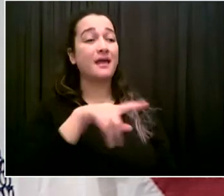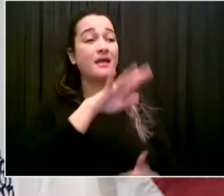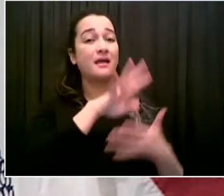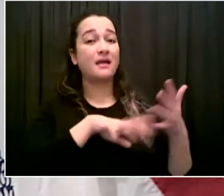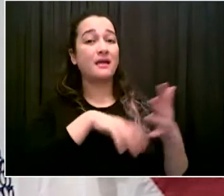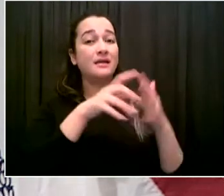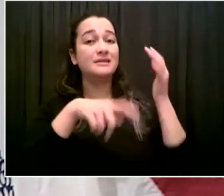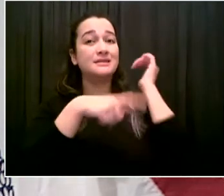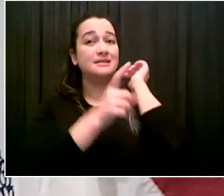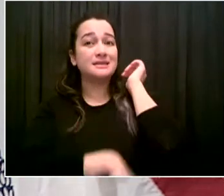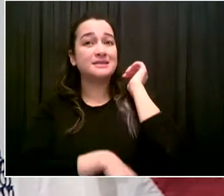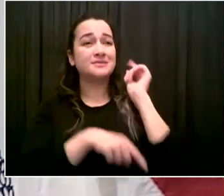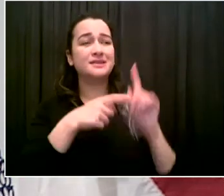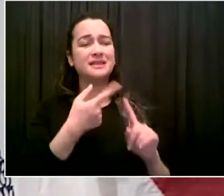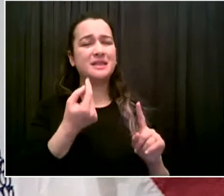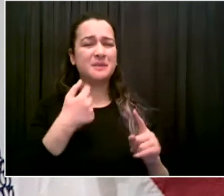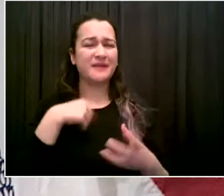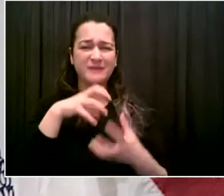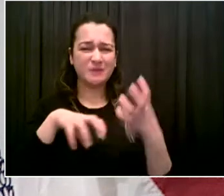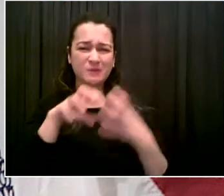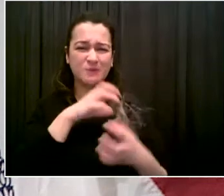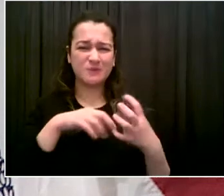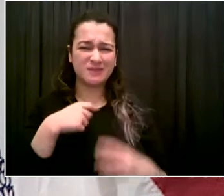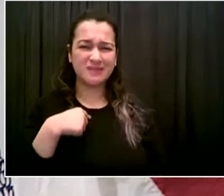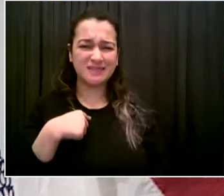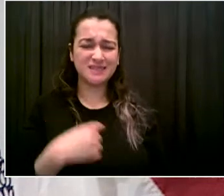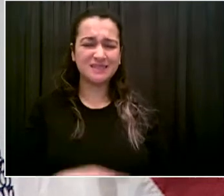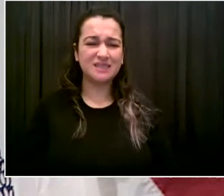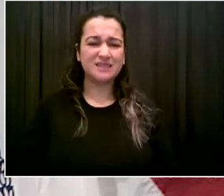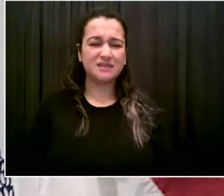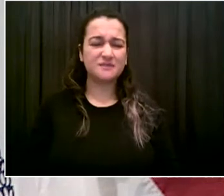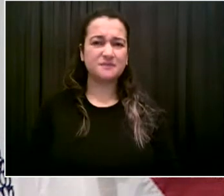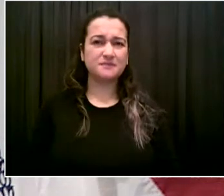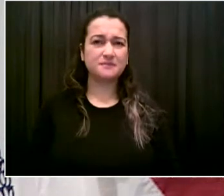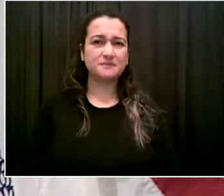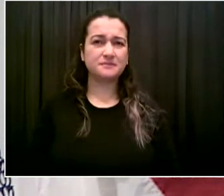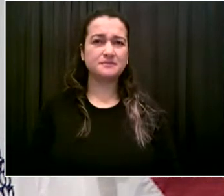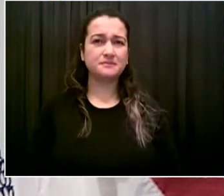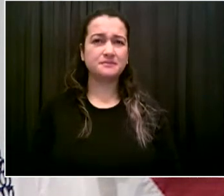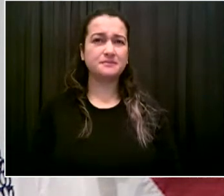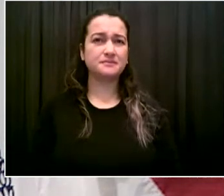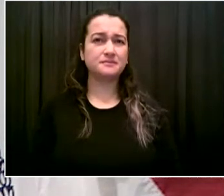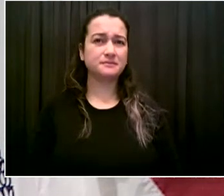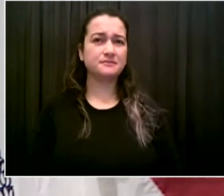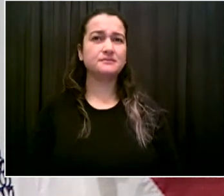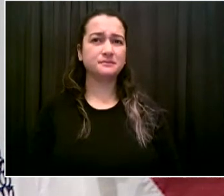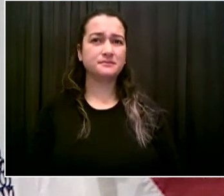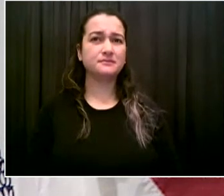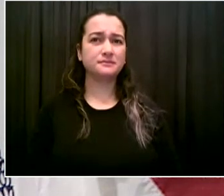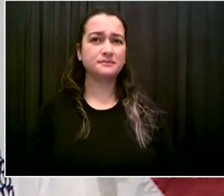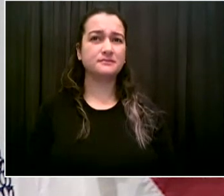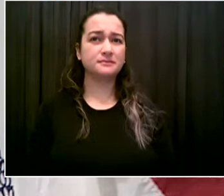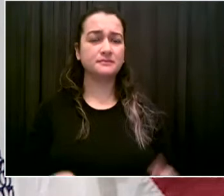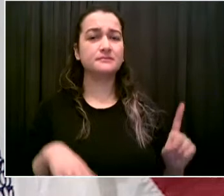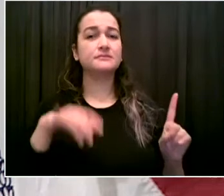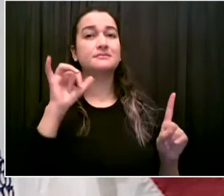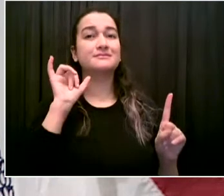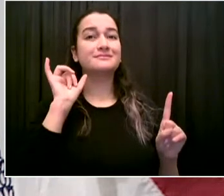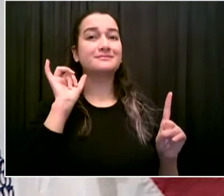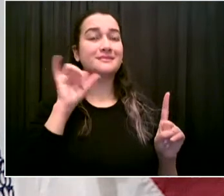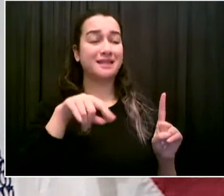came up during the Charter Revision Commission, the people that you had pointed to that commission actually opposed creating